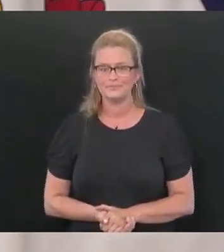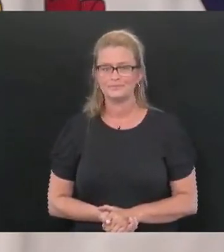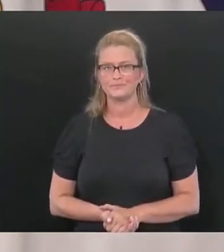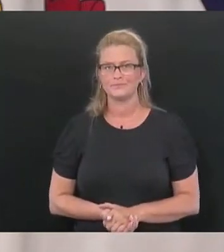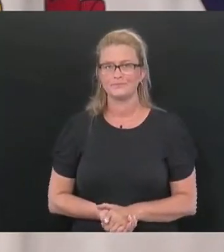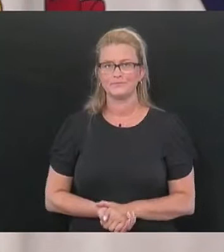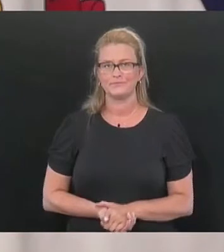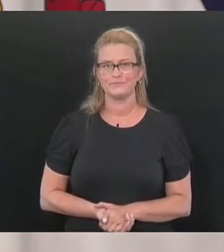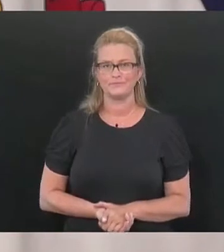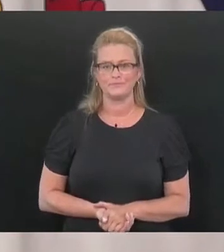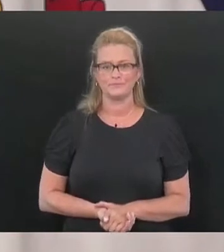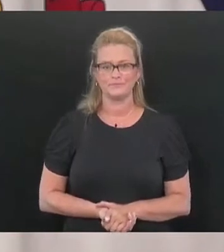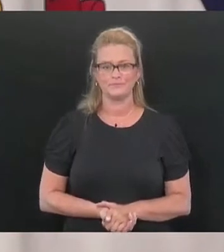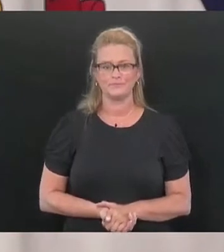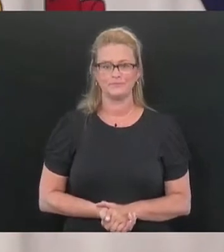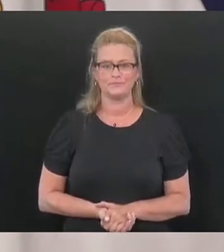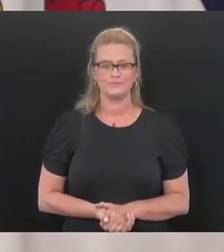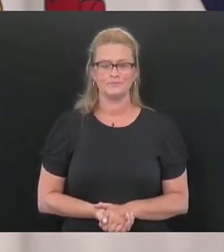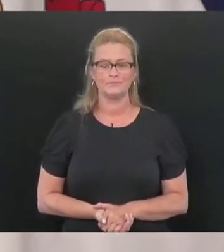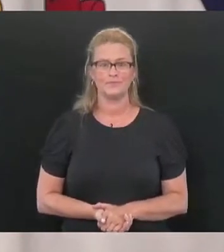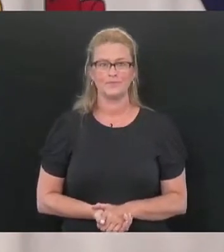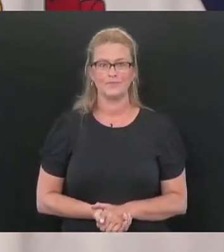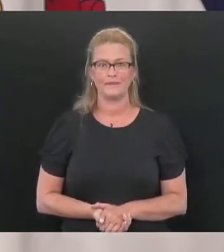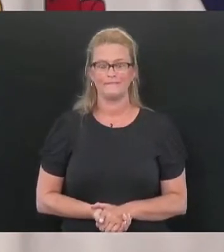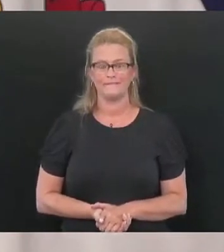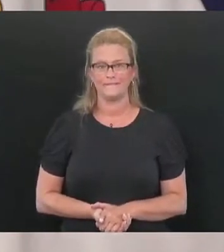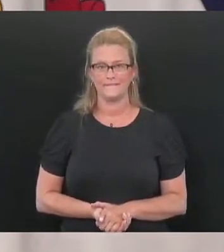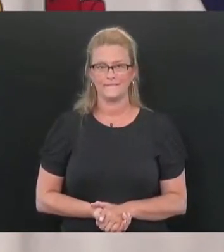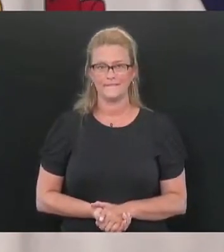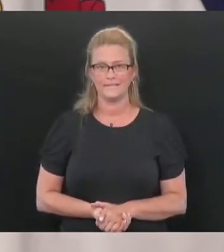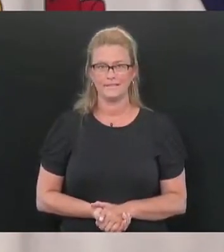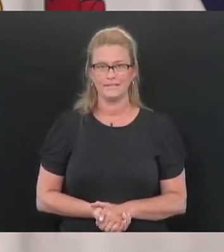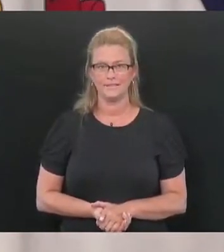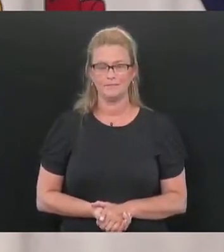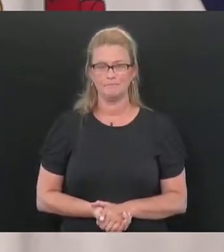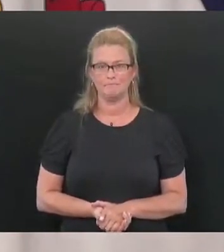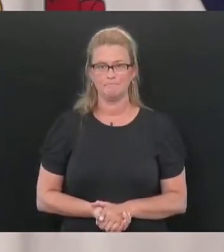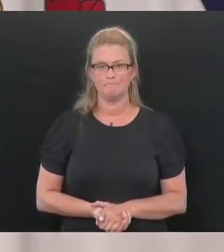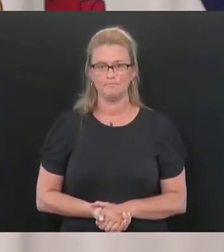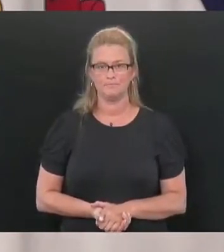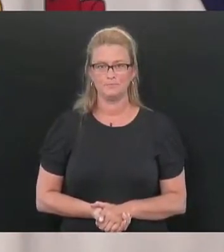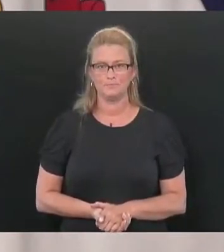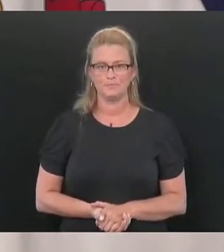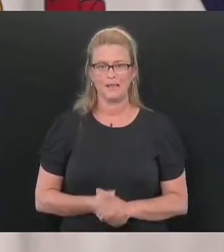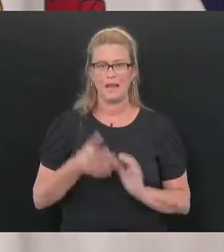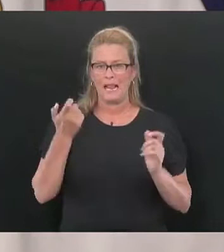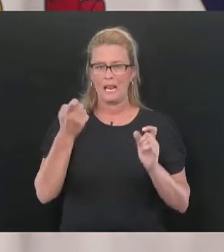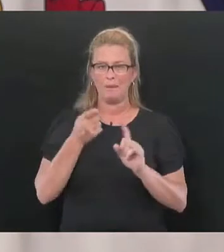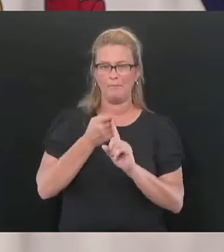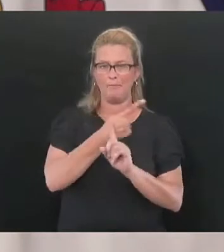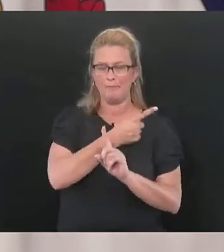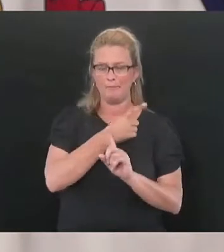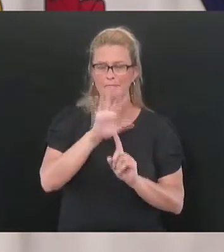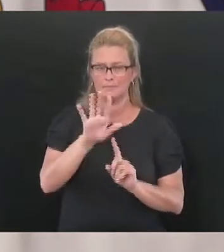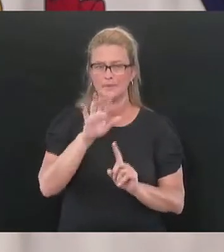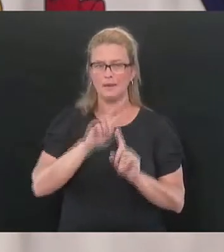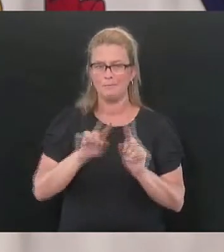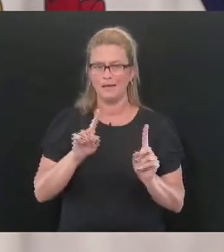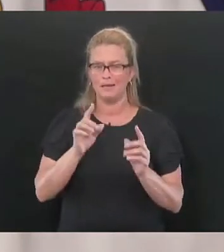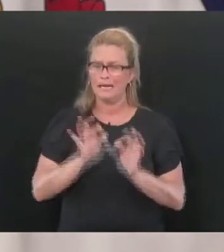just this, and this is a little off the subject, but it's important to